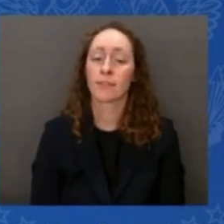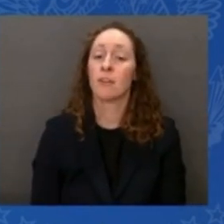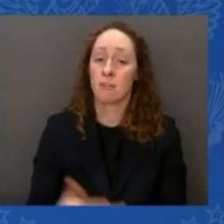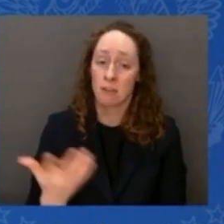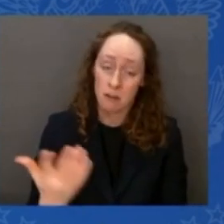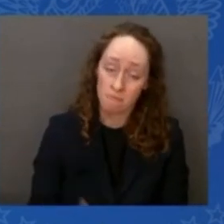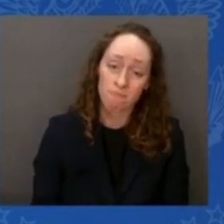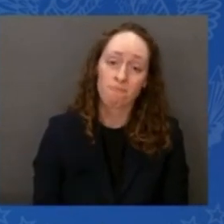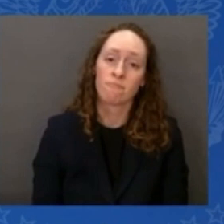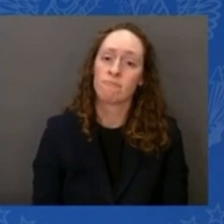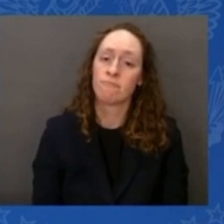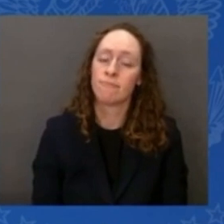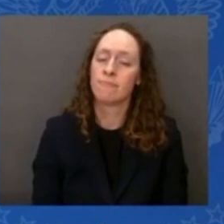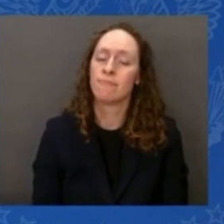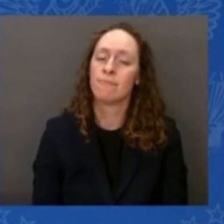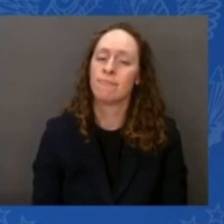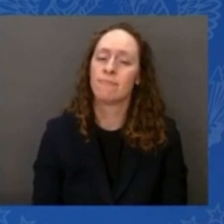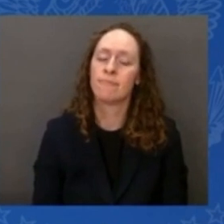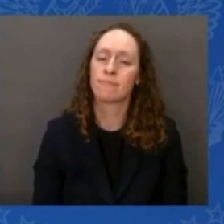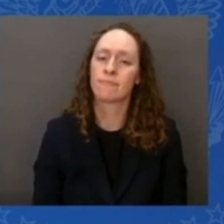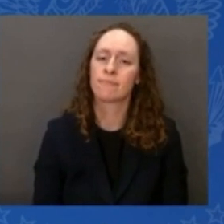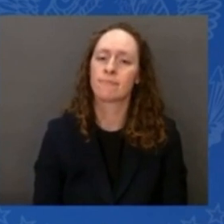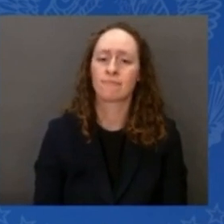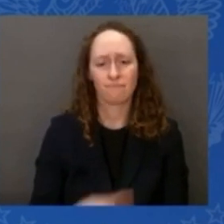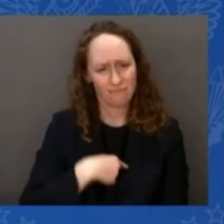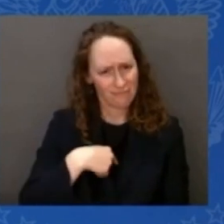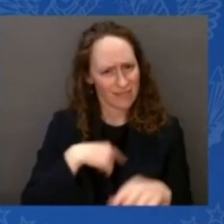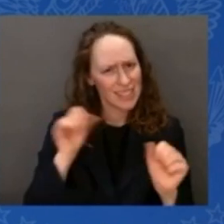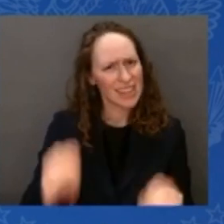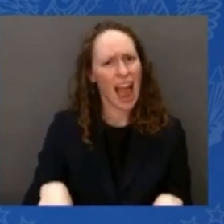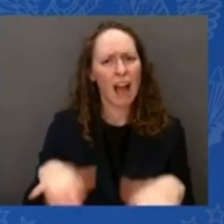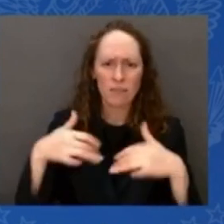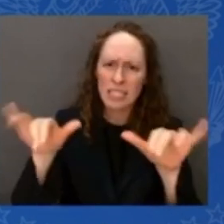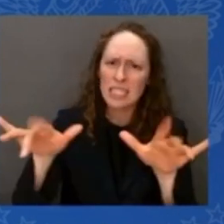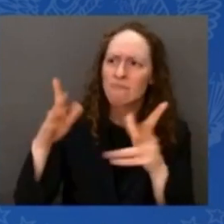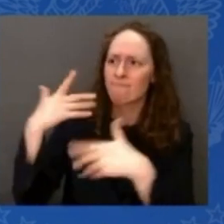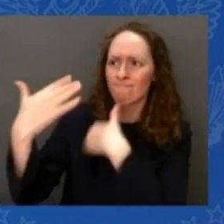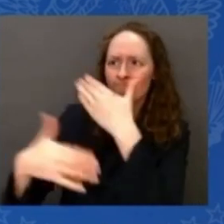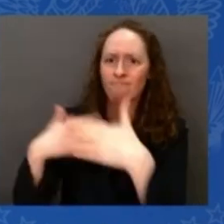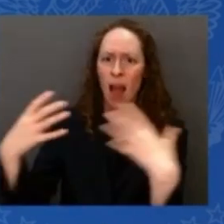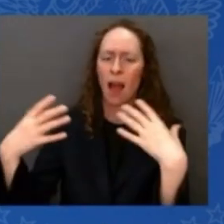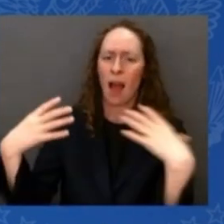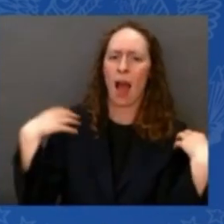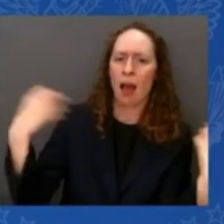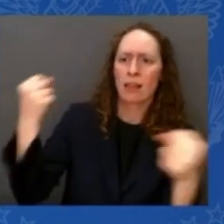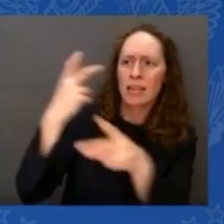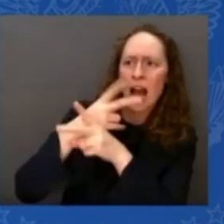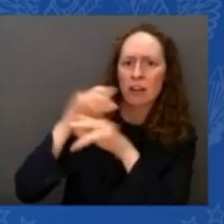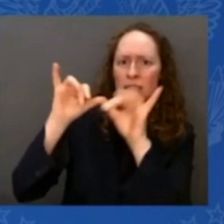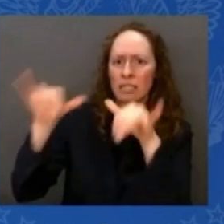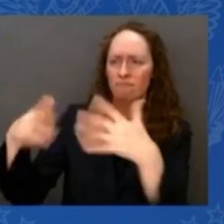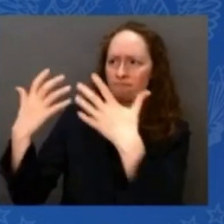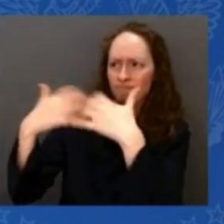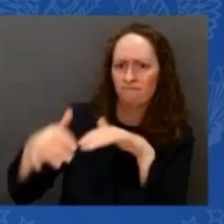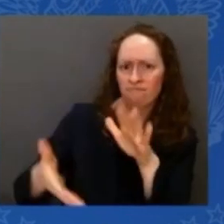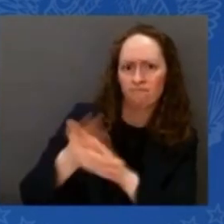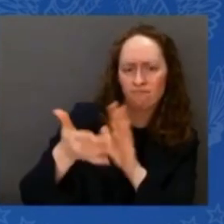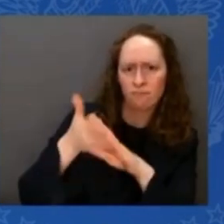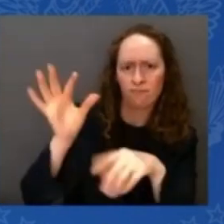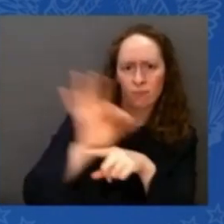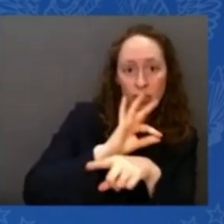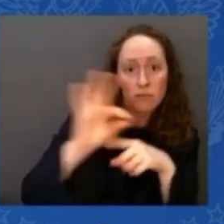programs like health care was there were 55 corporations in 2020 when I came to office who